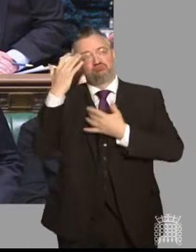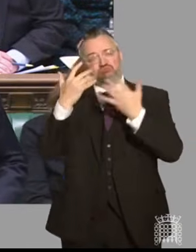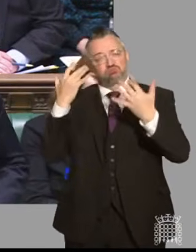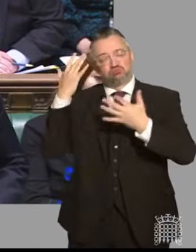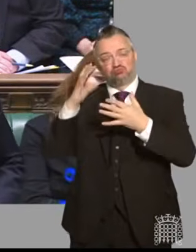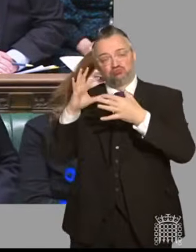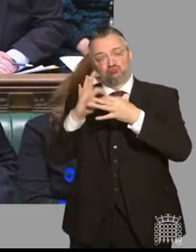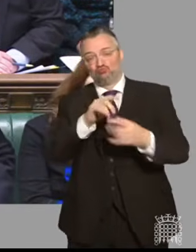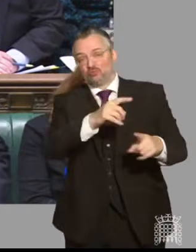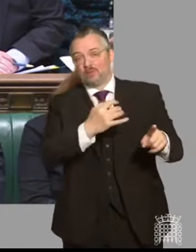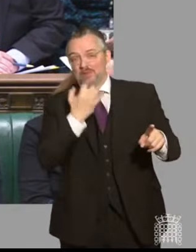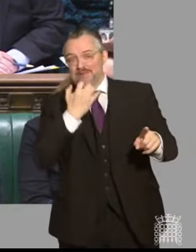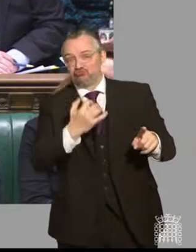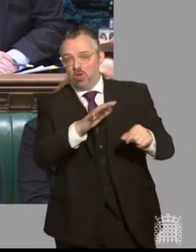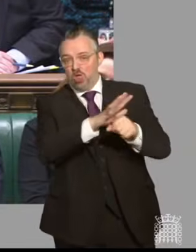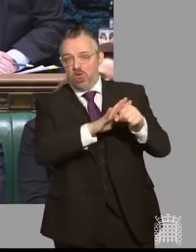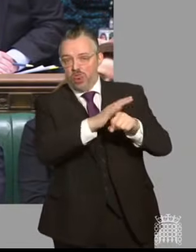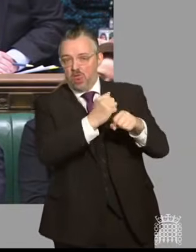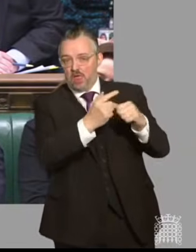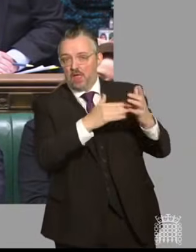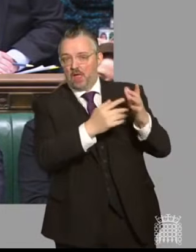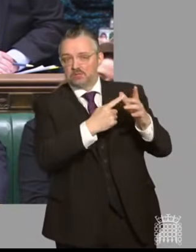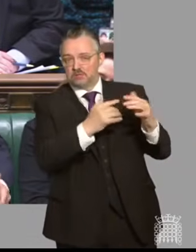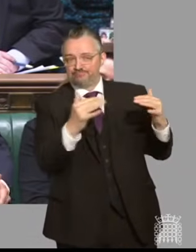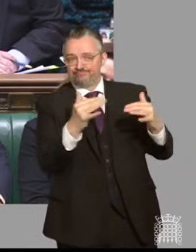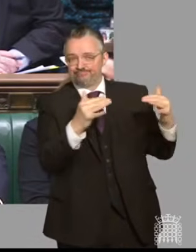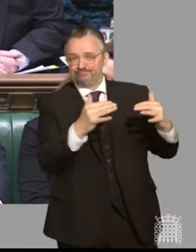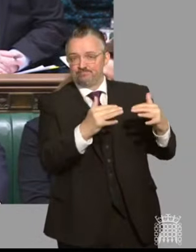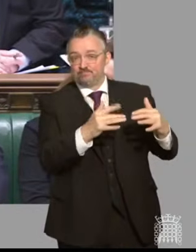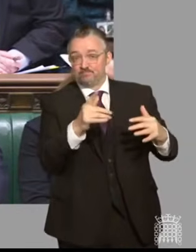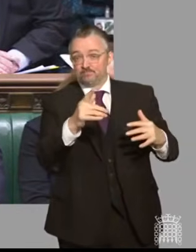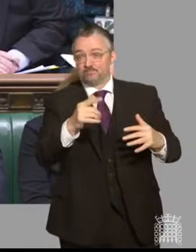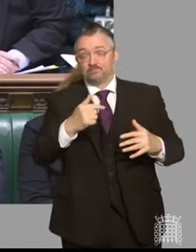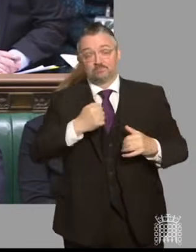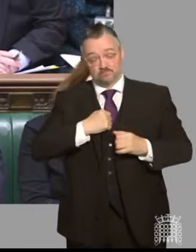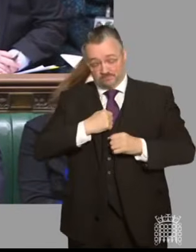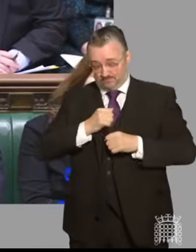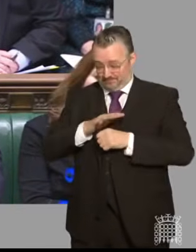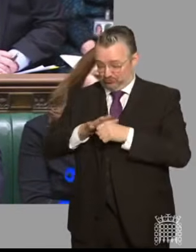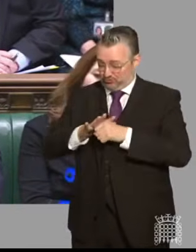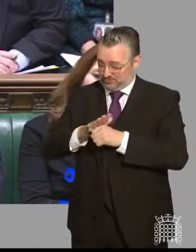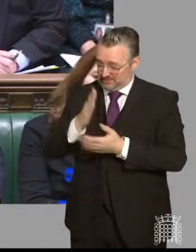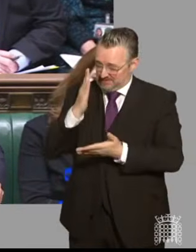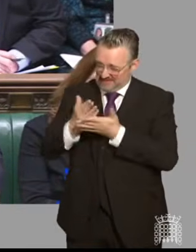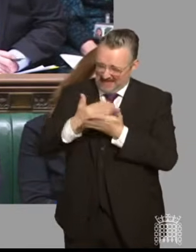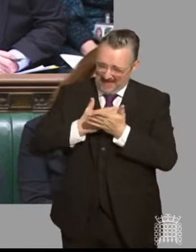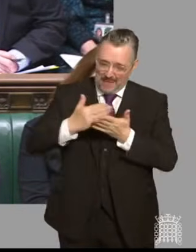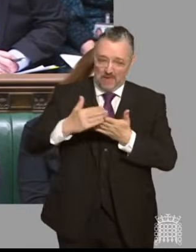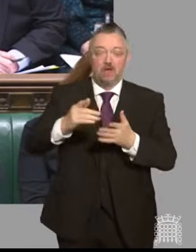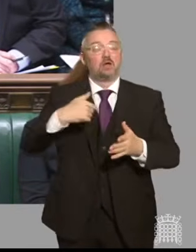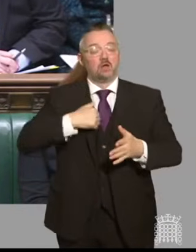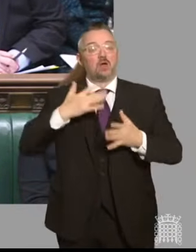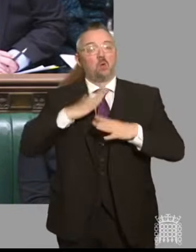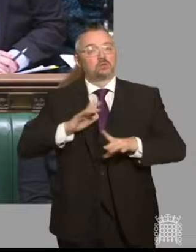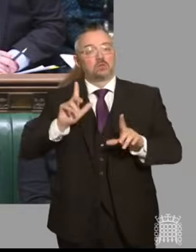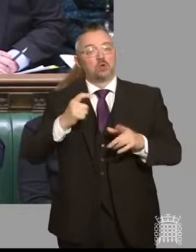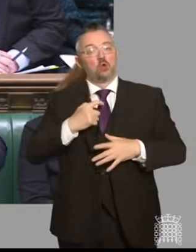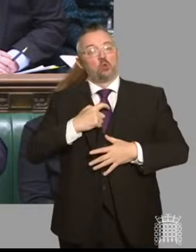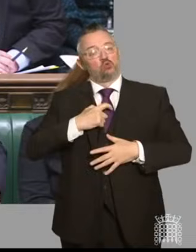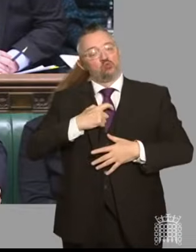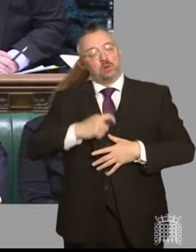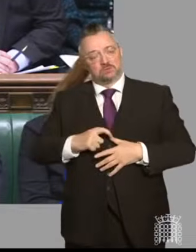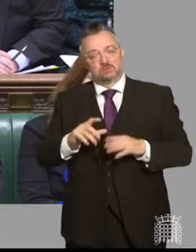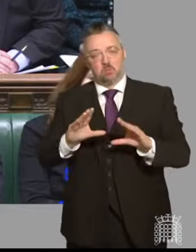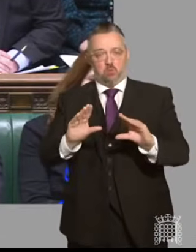is crystal clear. We have called and will always call for an immediate humanitarian pause, which would allow the safe release of hostages and